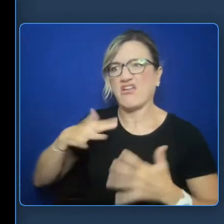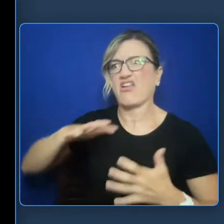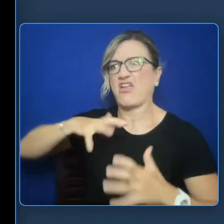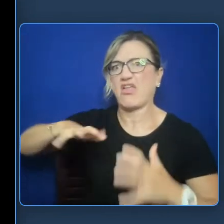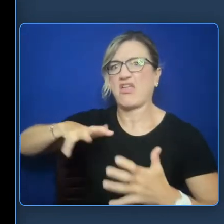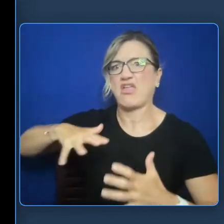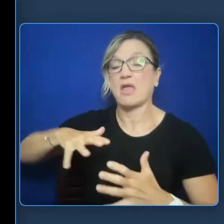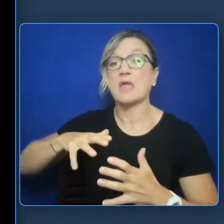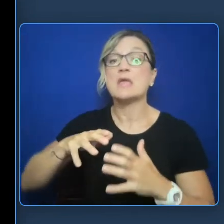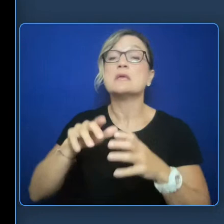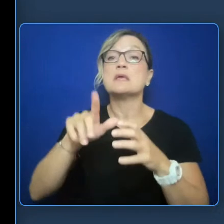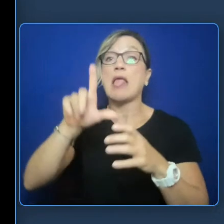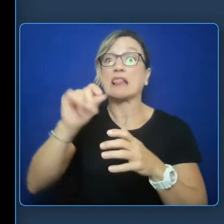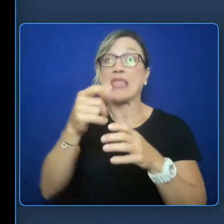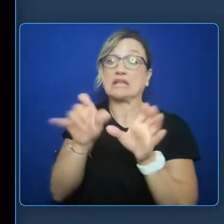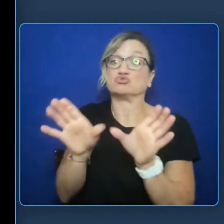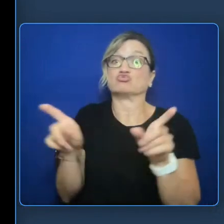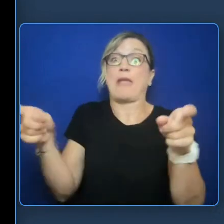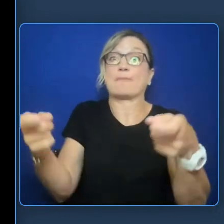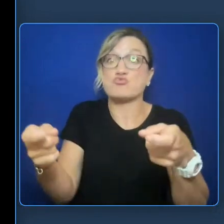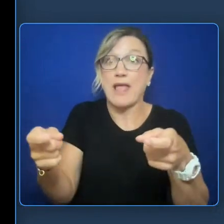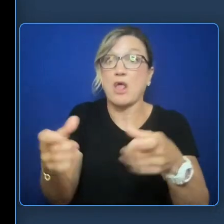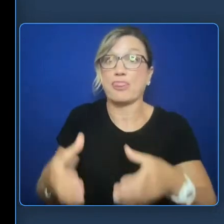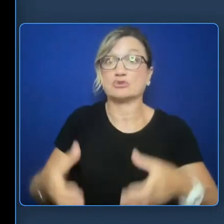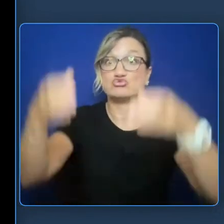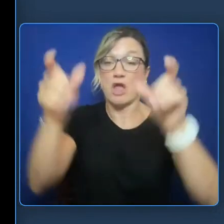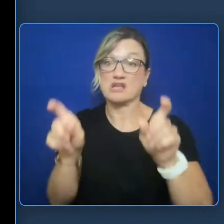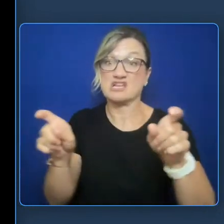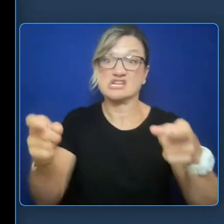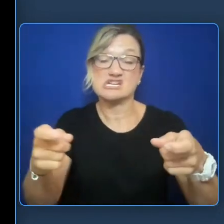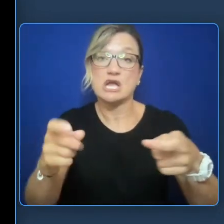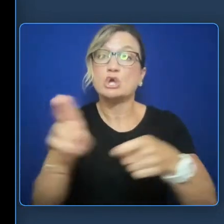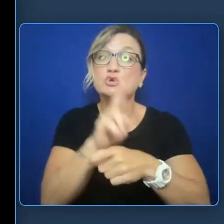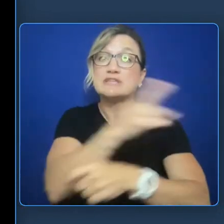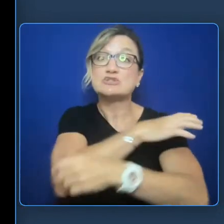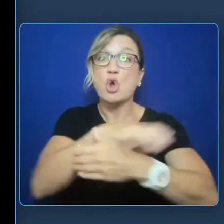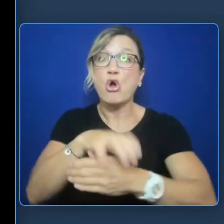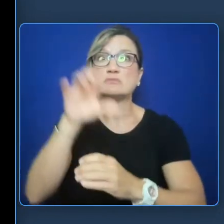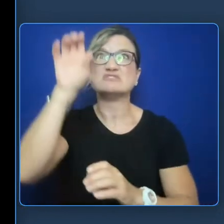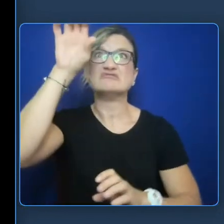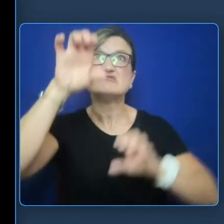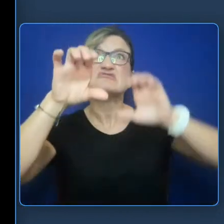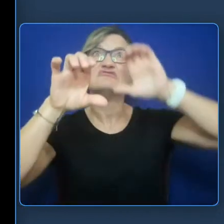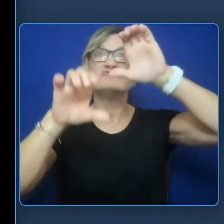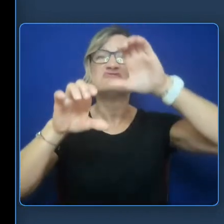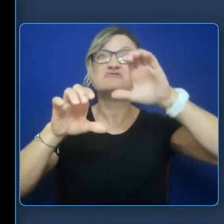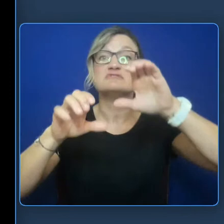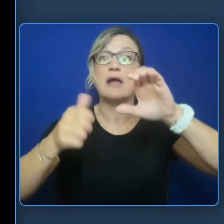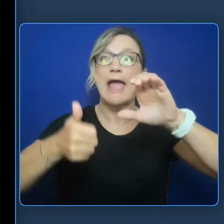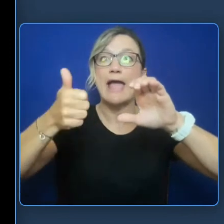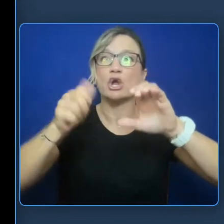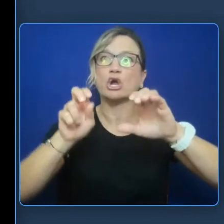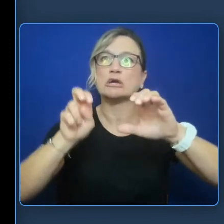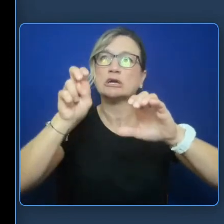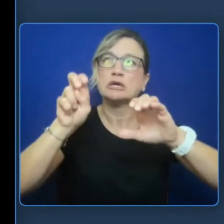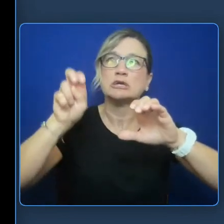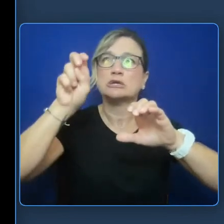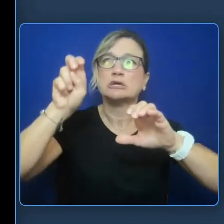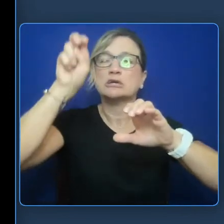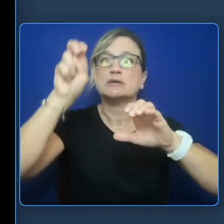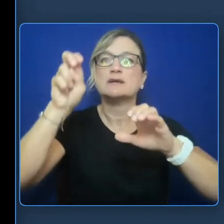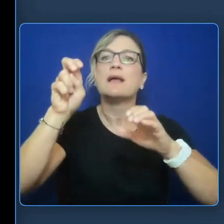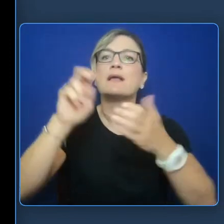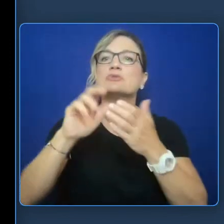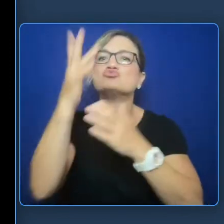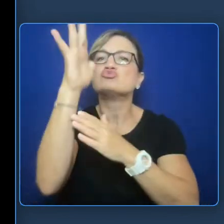He wraps his legs around the lower trunk, then uses his arms to pull himself higher. He rises into thicker